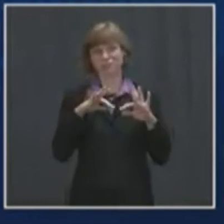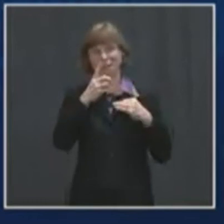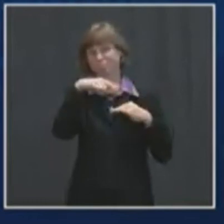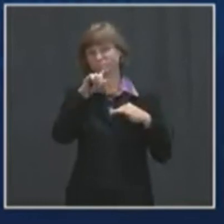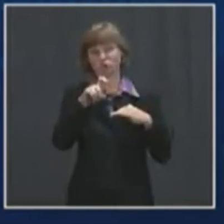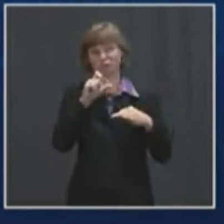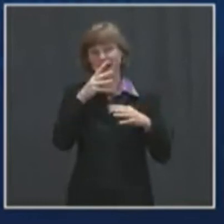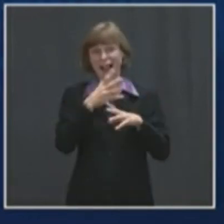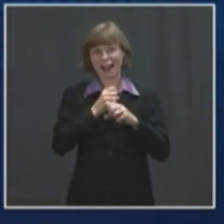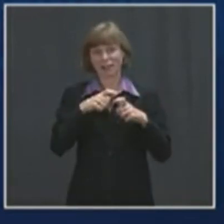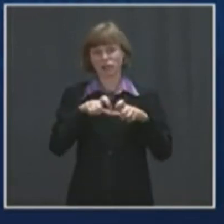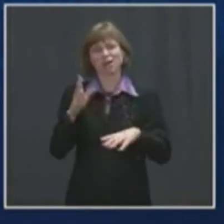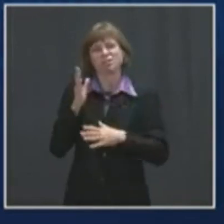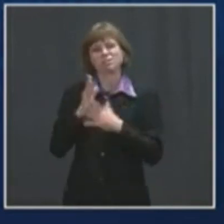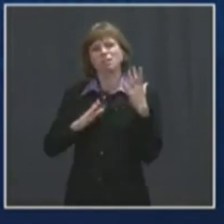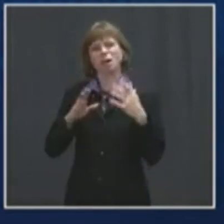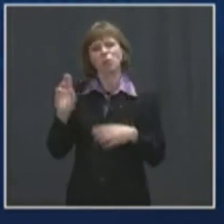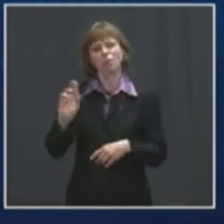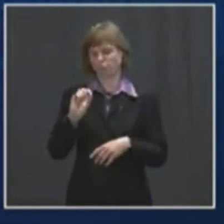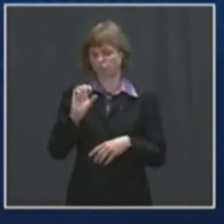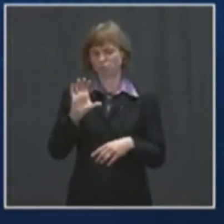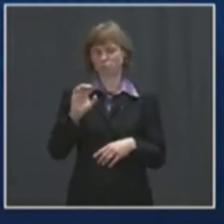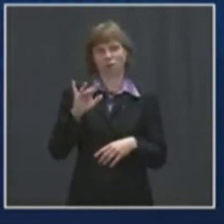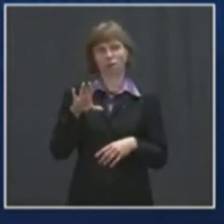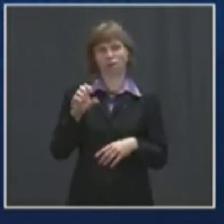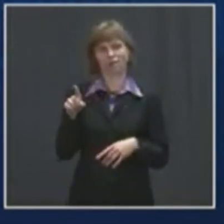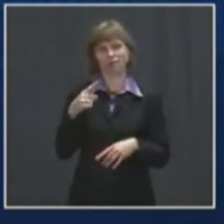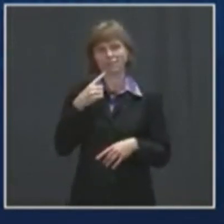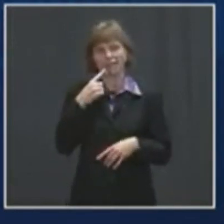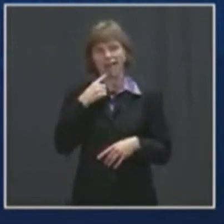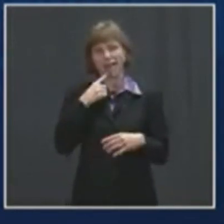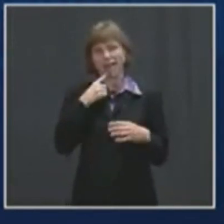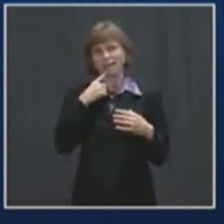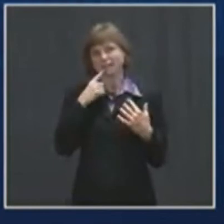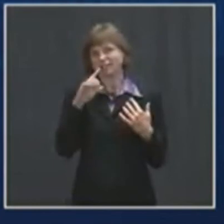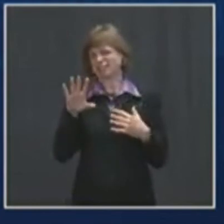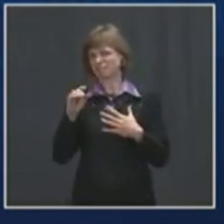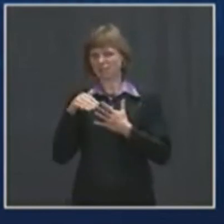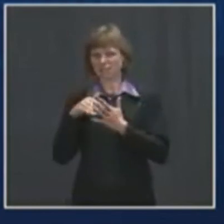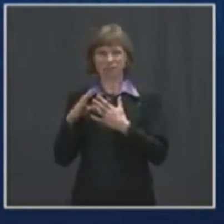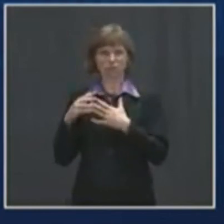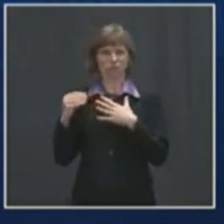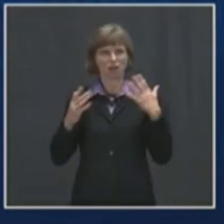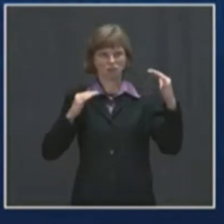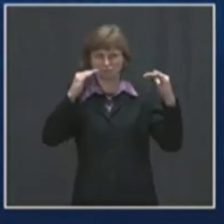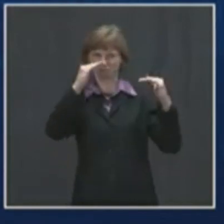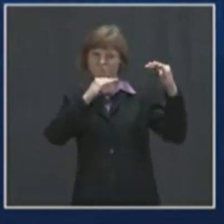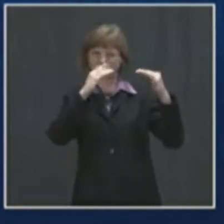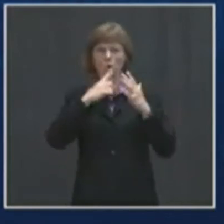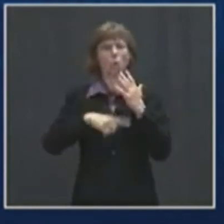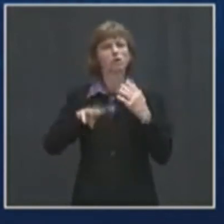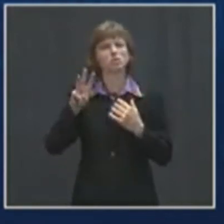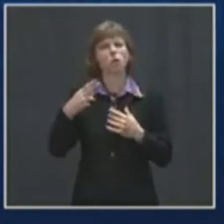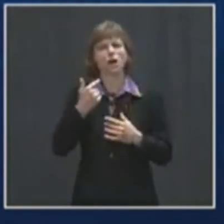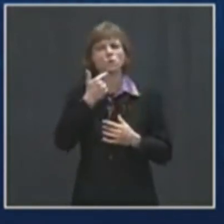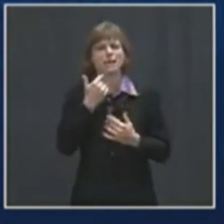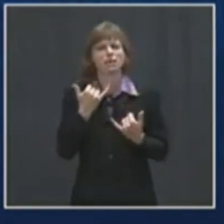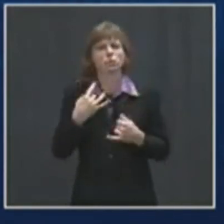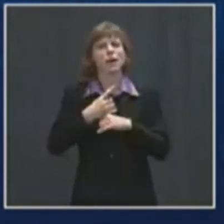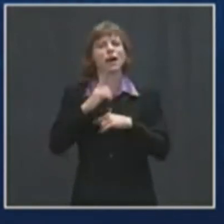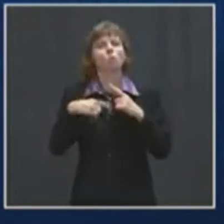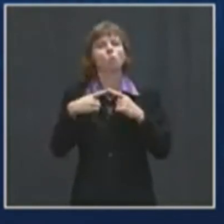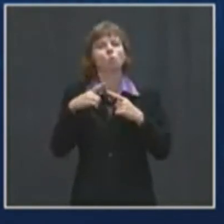other Republicans talk about having the checks phase out to $50,000. What is the White House's position today on when those checks should